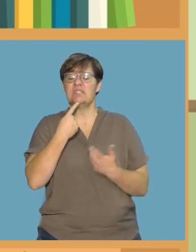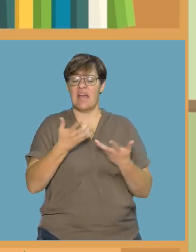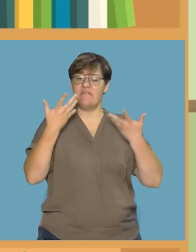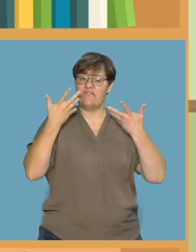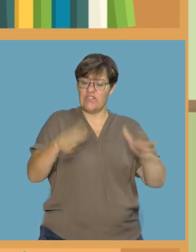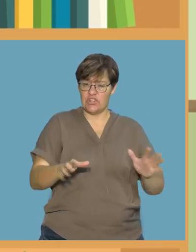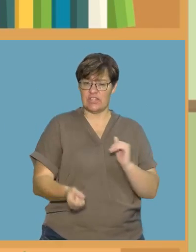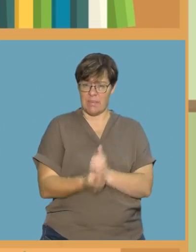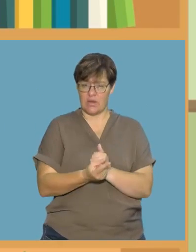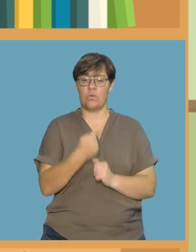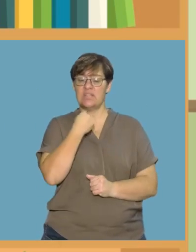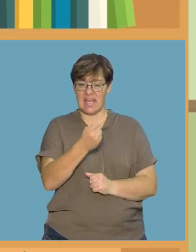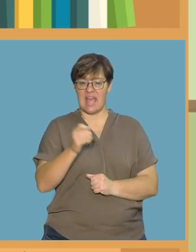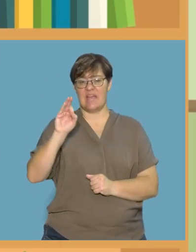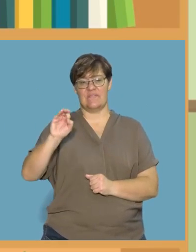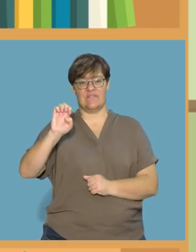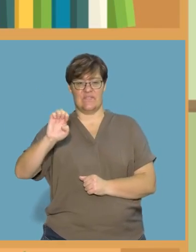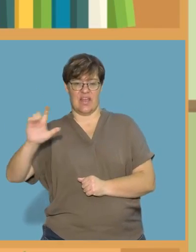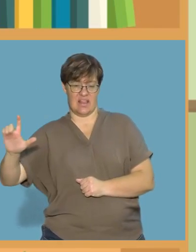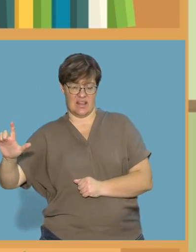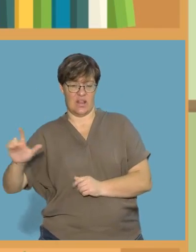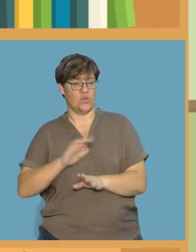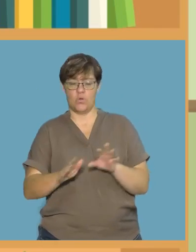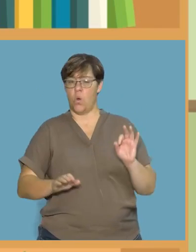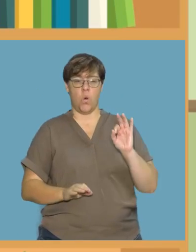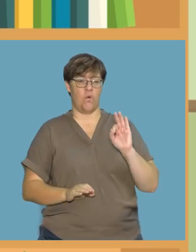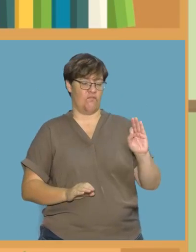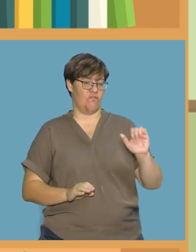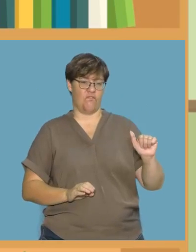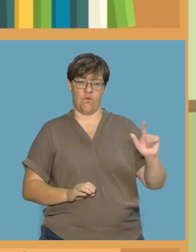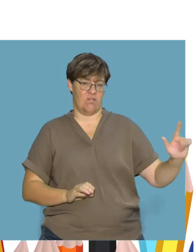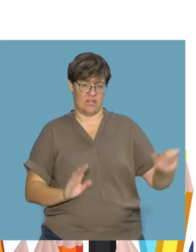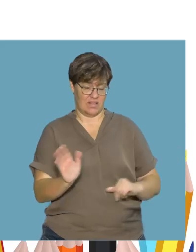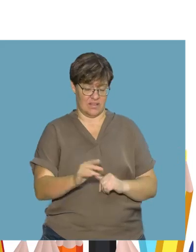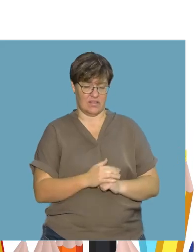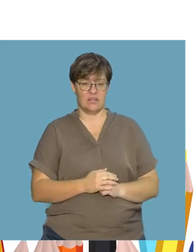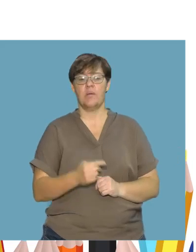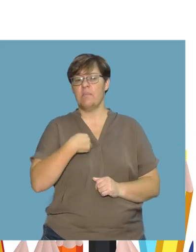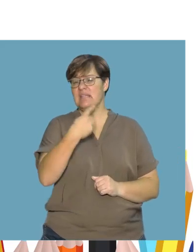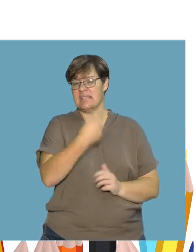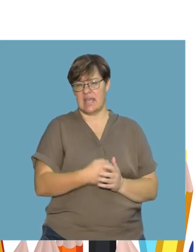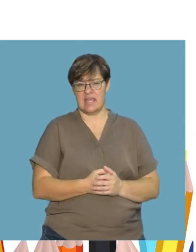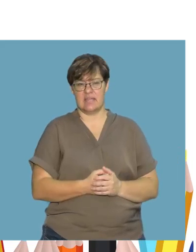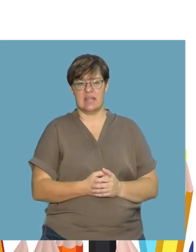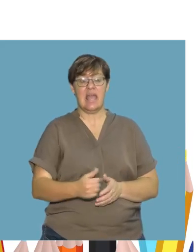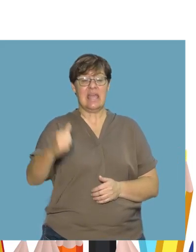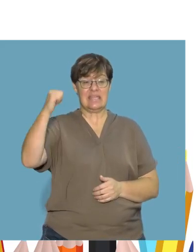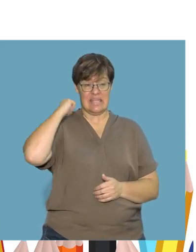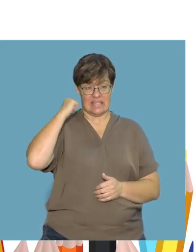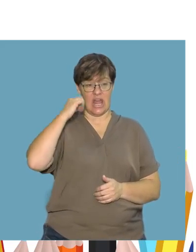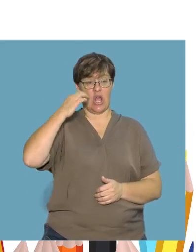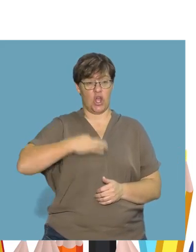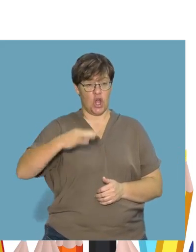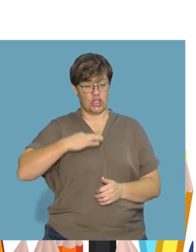fell, not fall. Listen to the next one. Do I say, yesterday the girls tried to stop